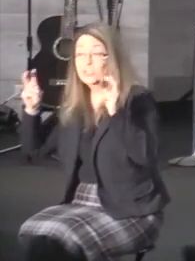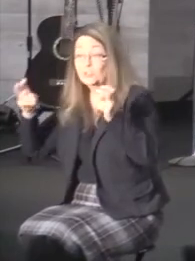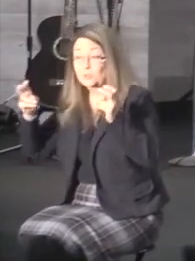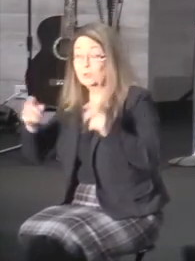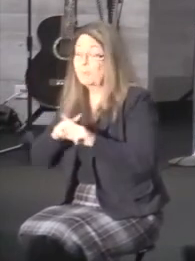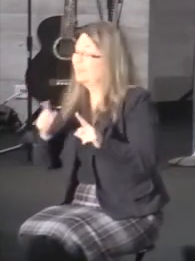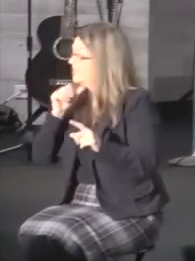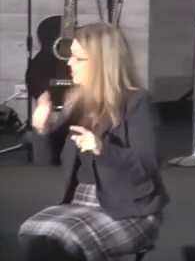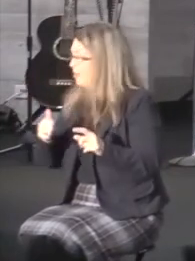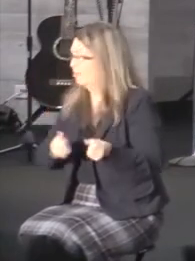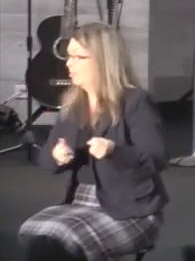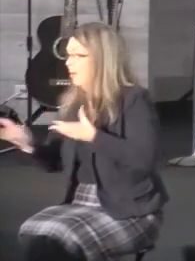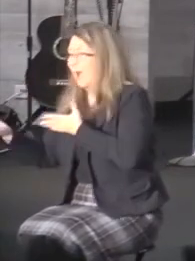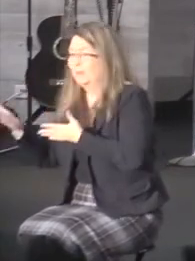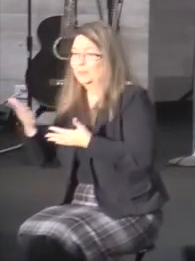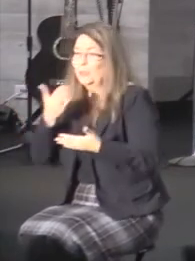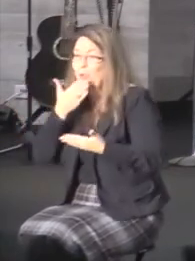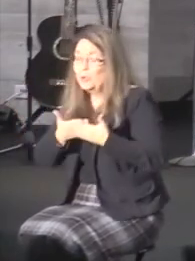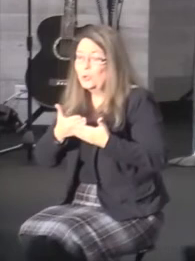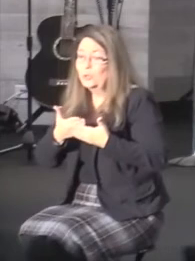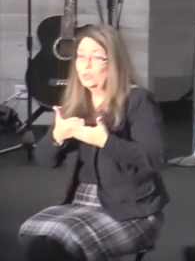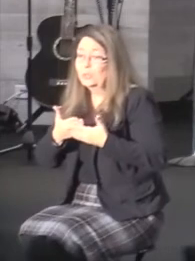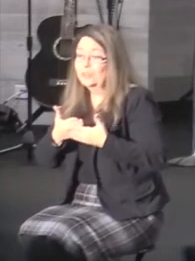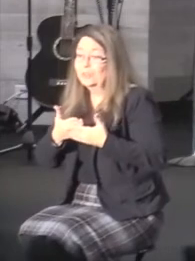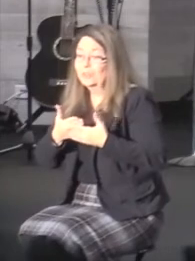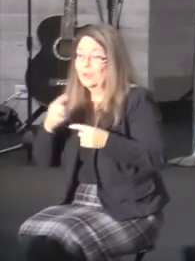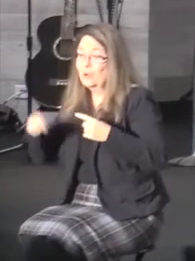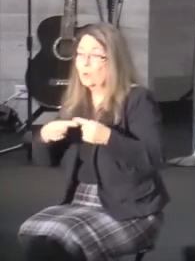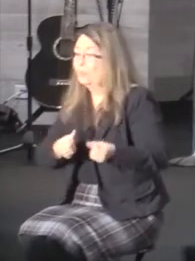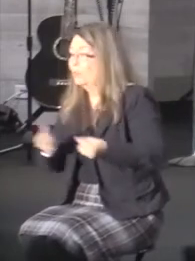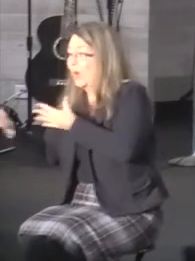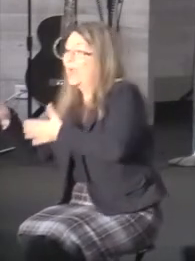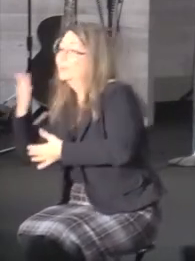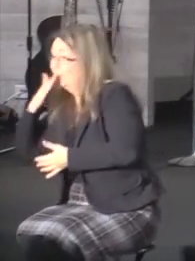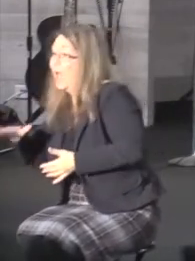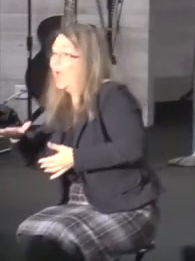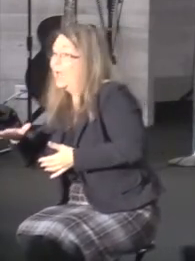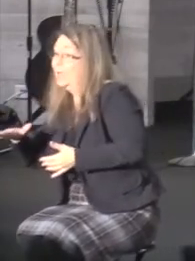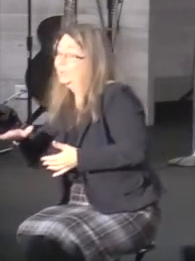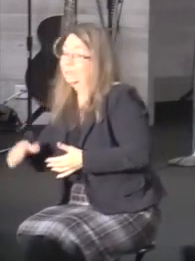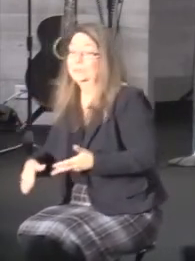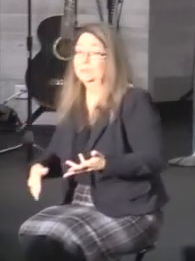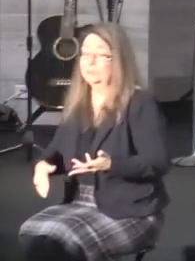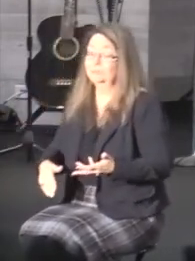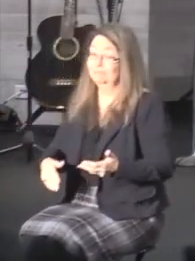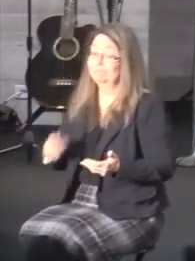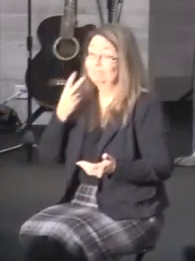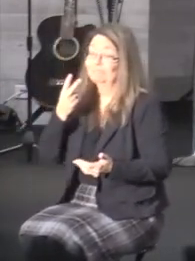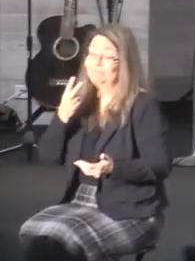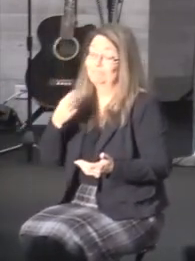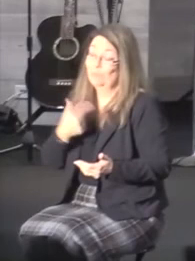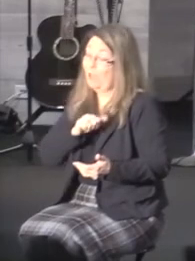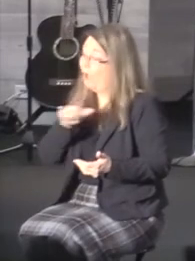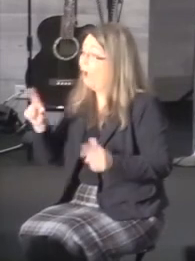on. But don't get rid of the good by trying to get rid of the bad. Don't throw out the baby with the bathwater. And look,